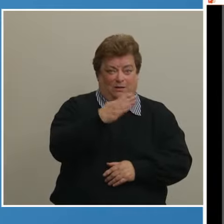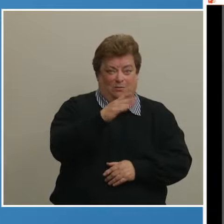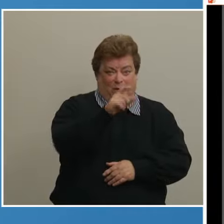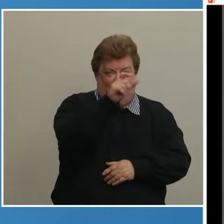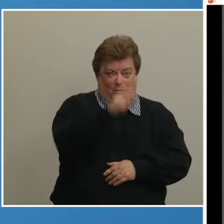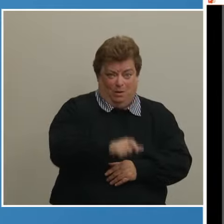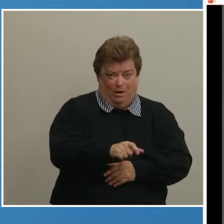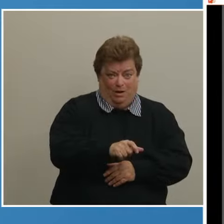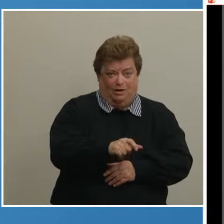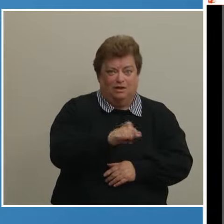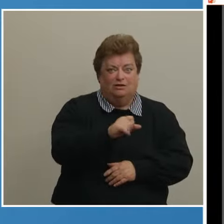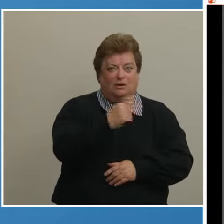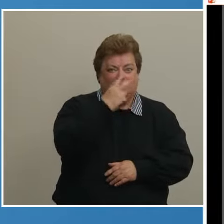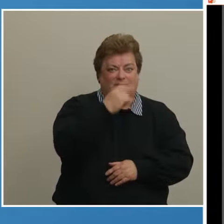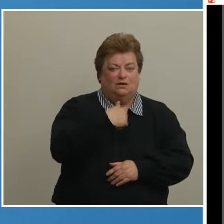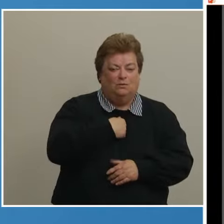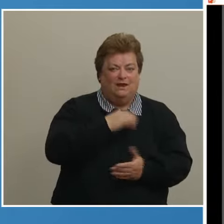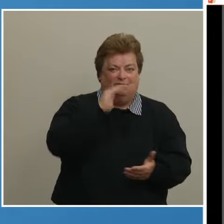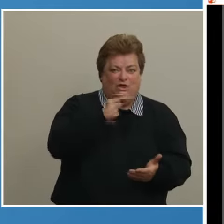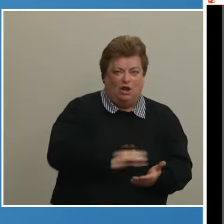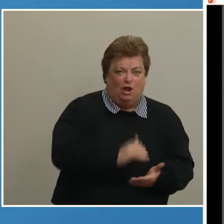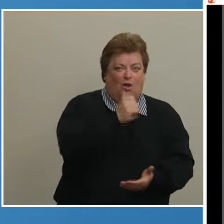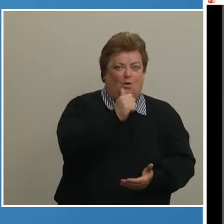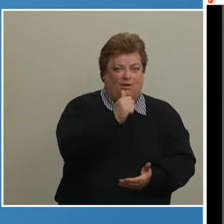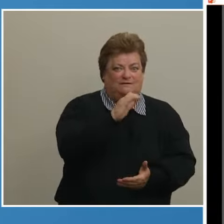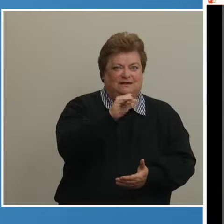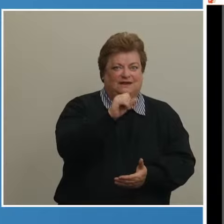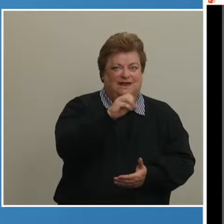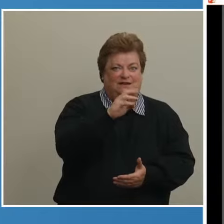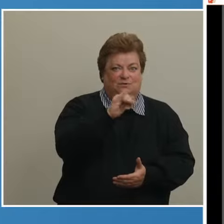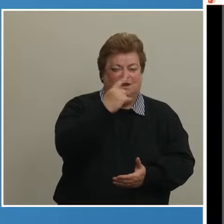you see that we have the lowest case rate at